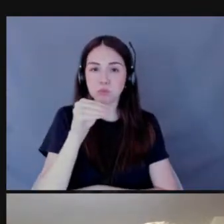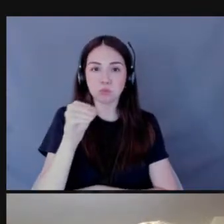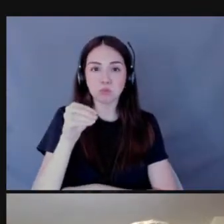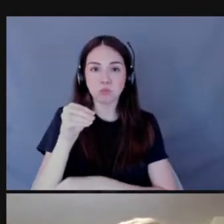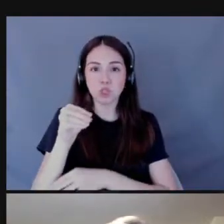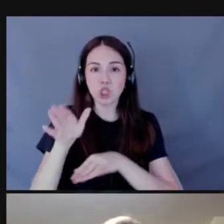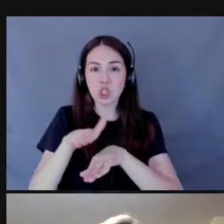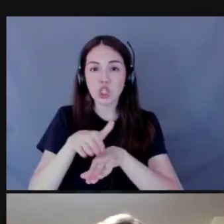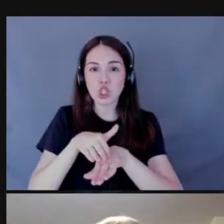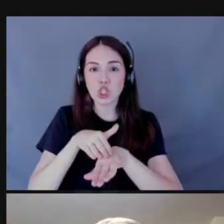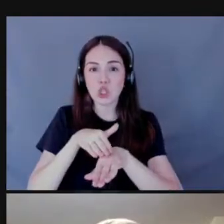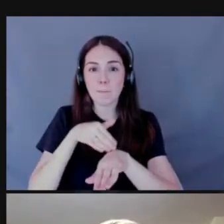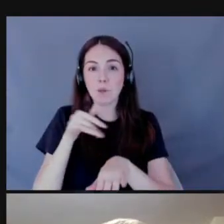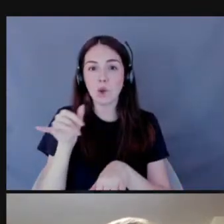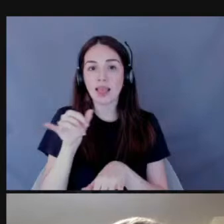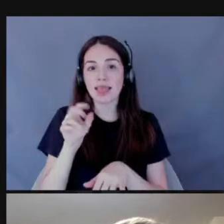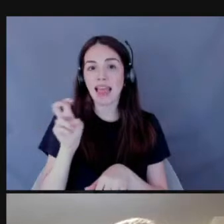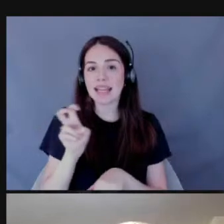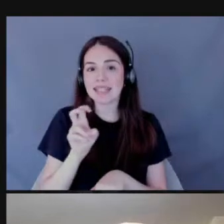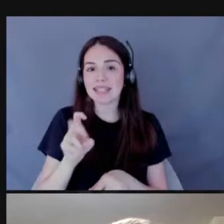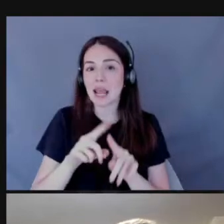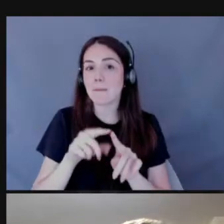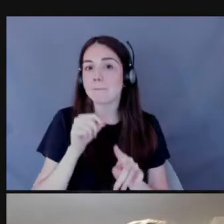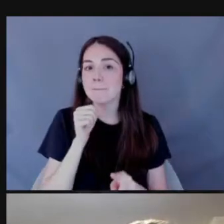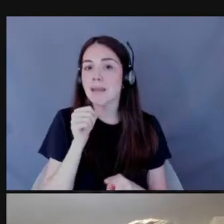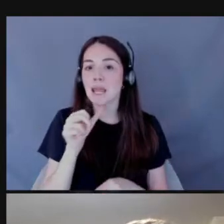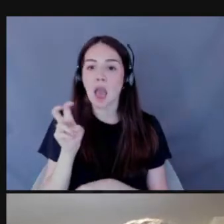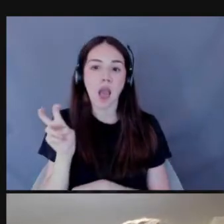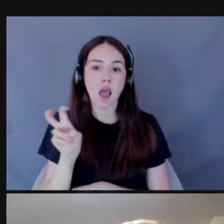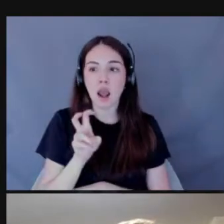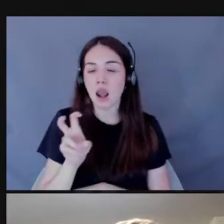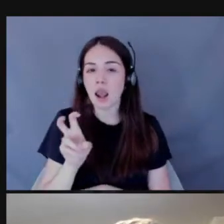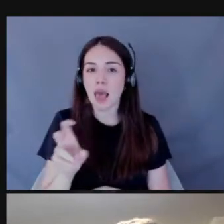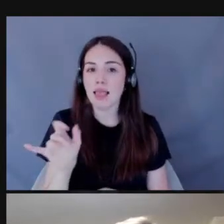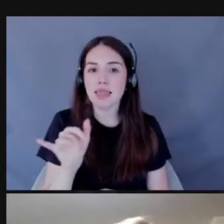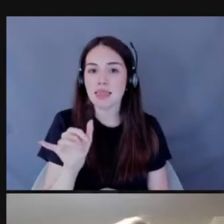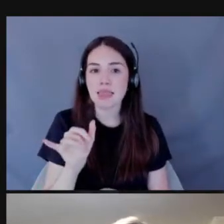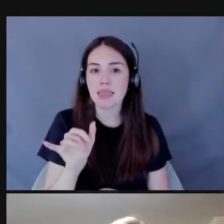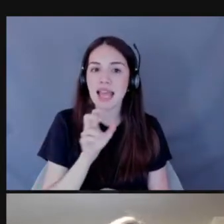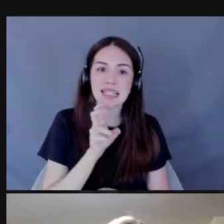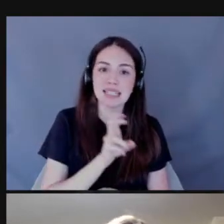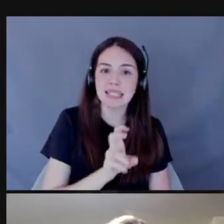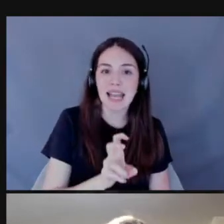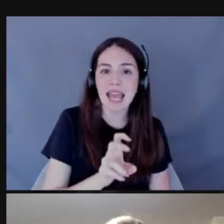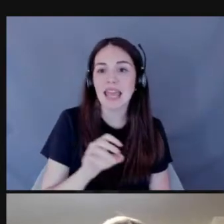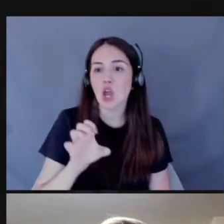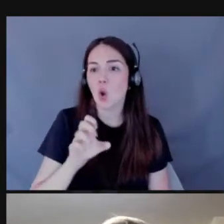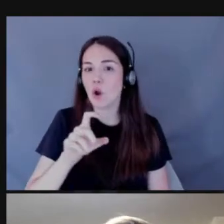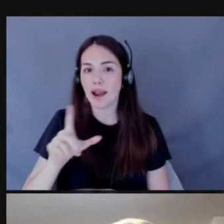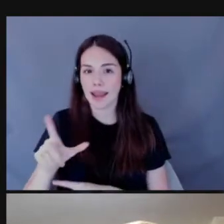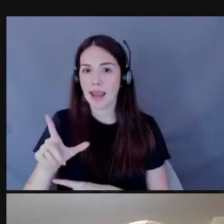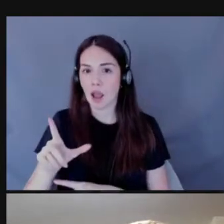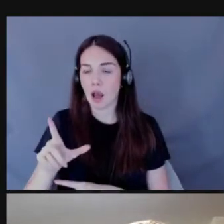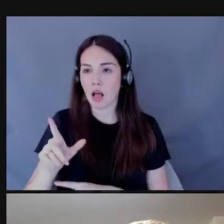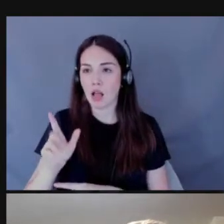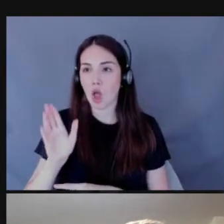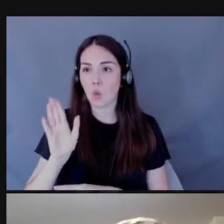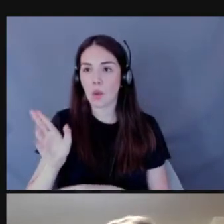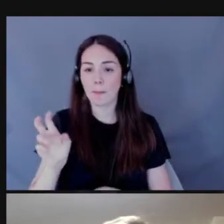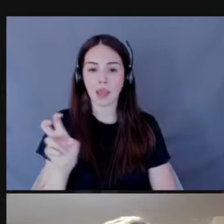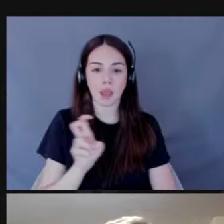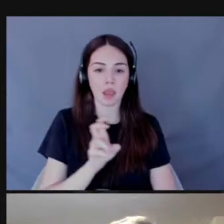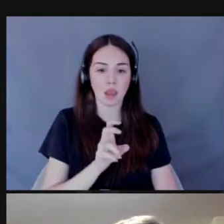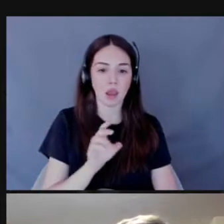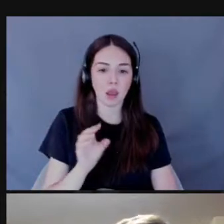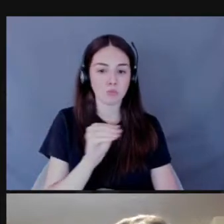snake, but it didn't move through the water like a snake or an eel, which would have moved from side to side, but